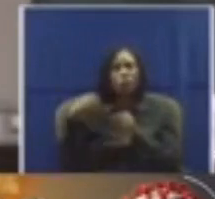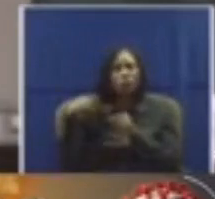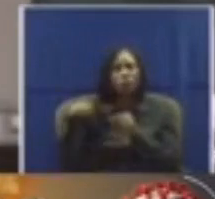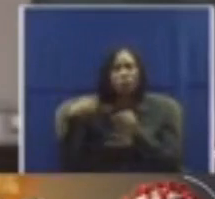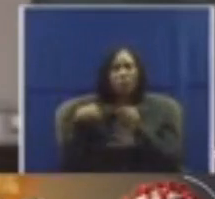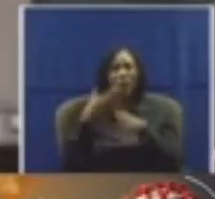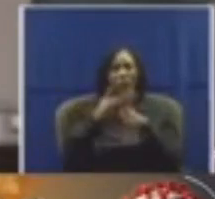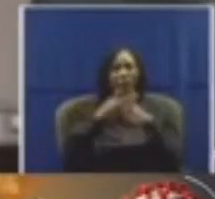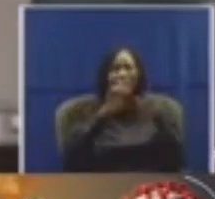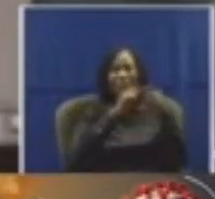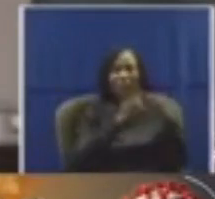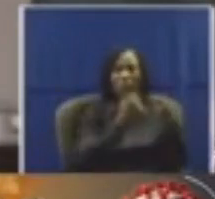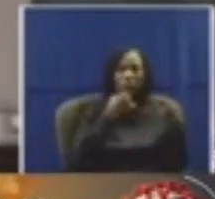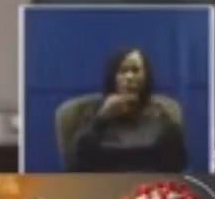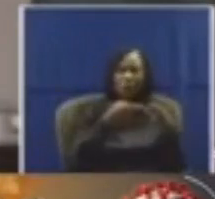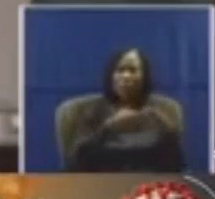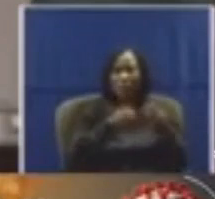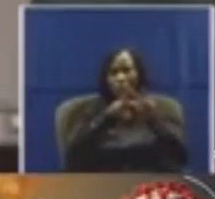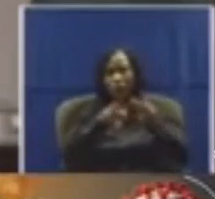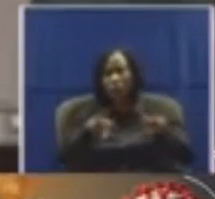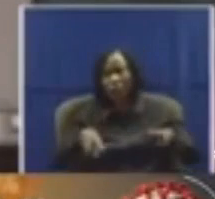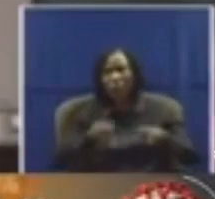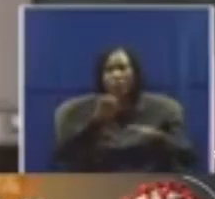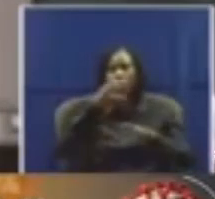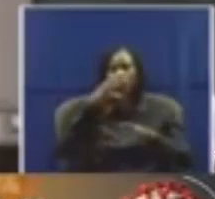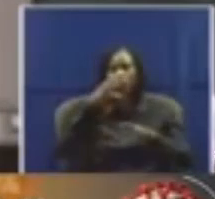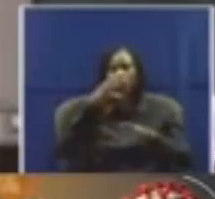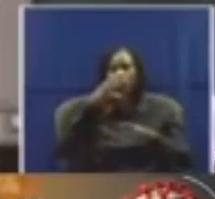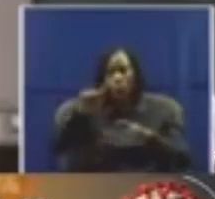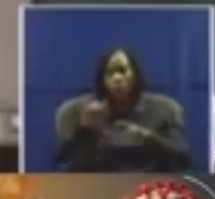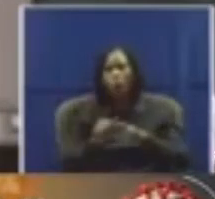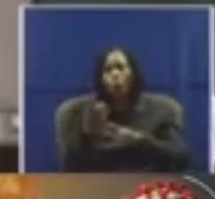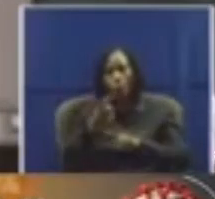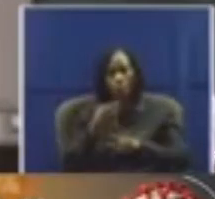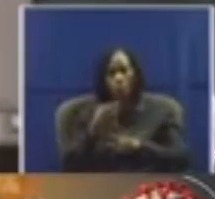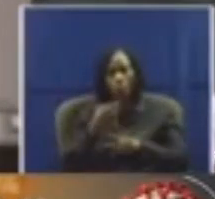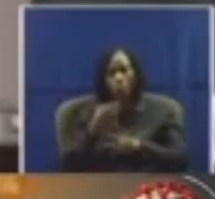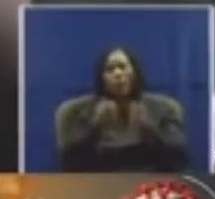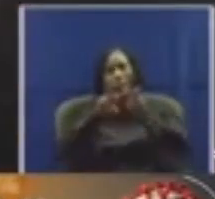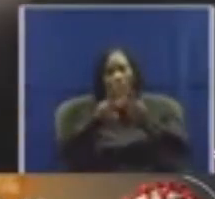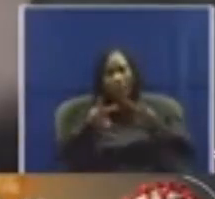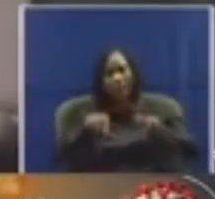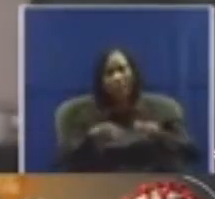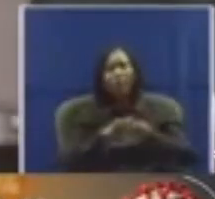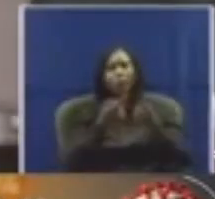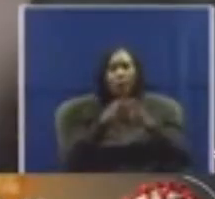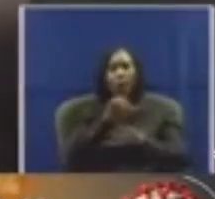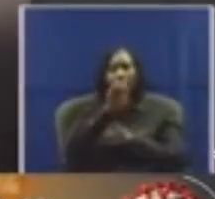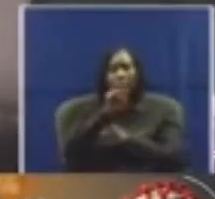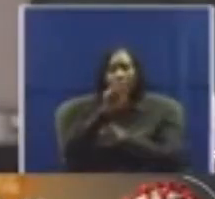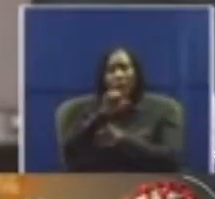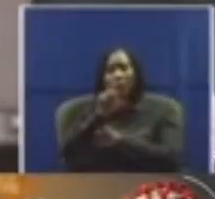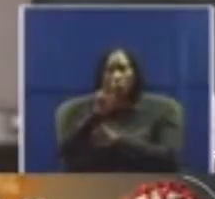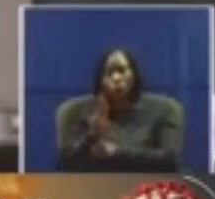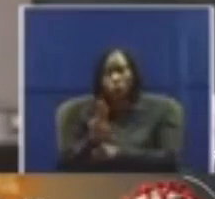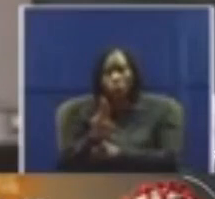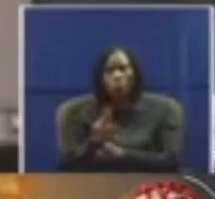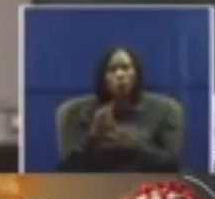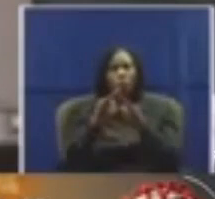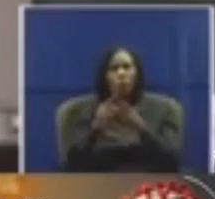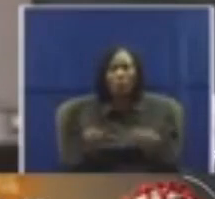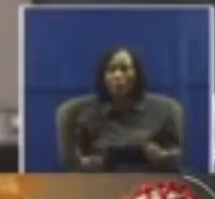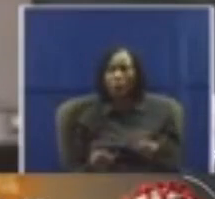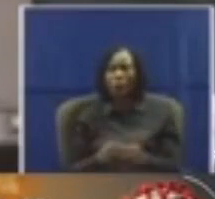investigate and for SCOPA to call for forensic investigation to be conducted by the SIU and not merely have